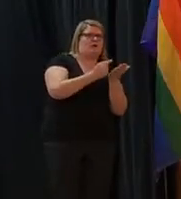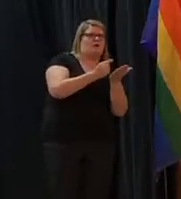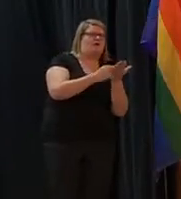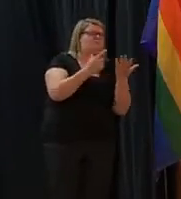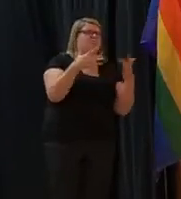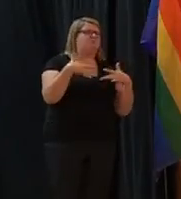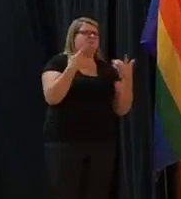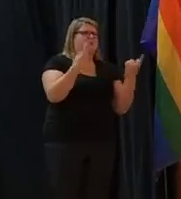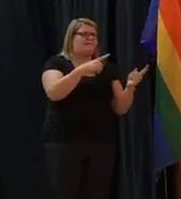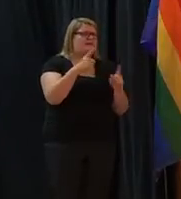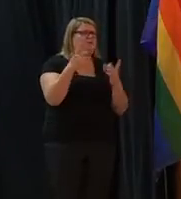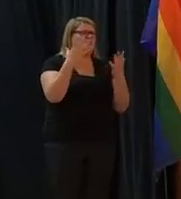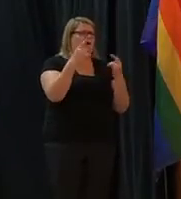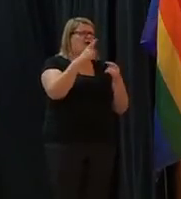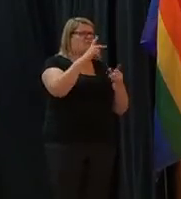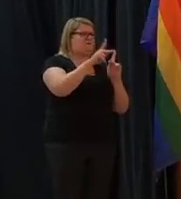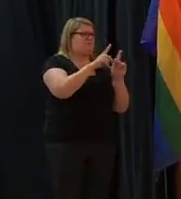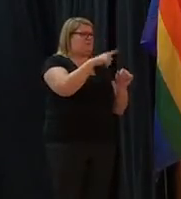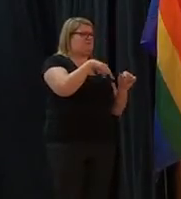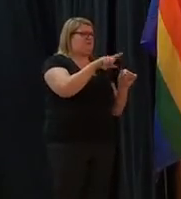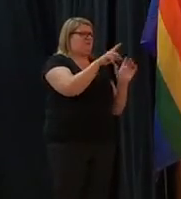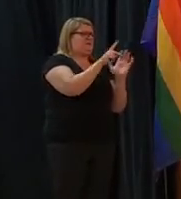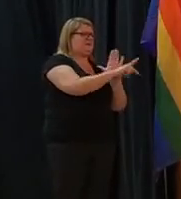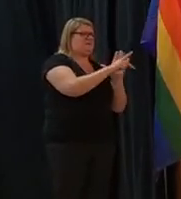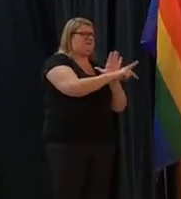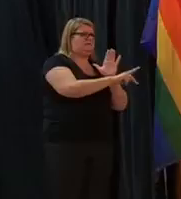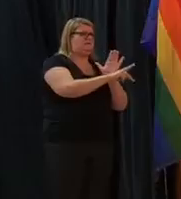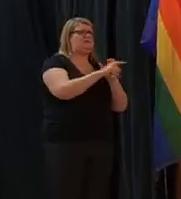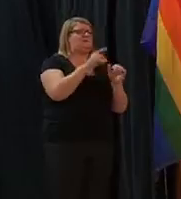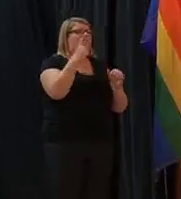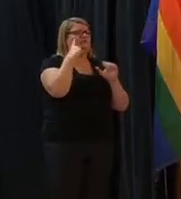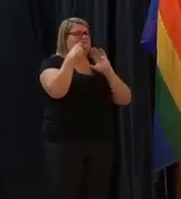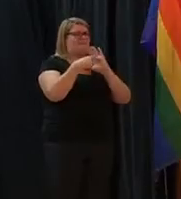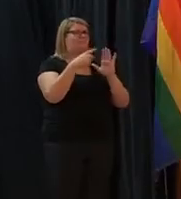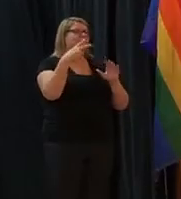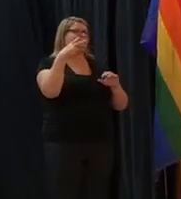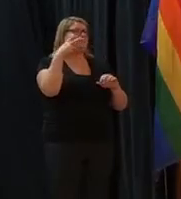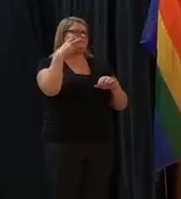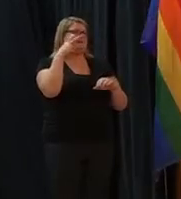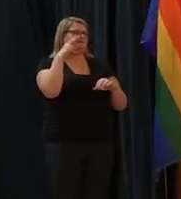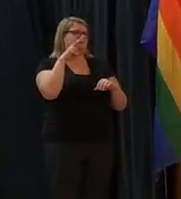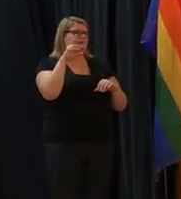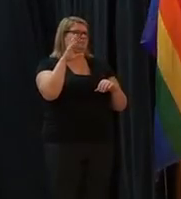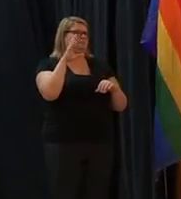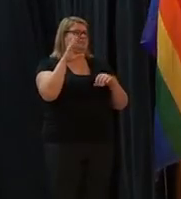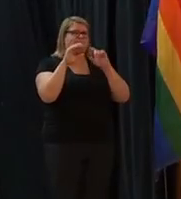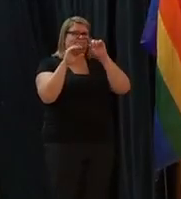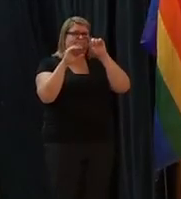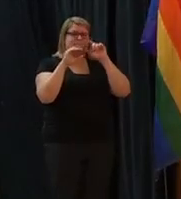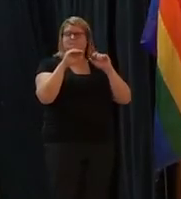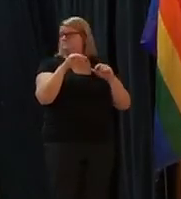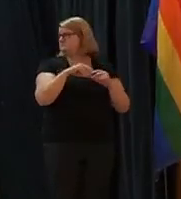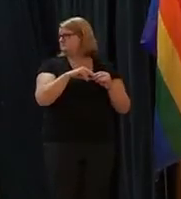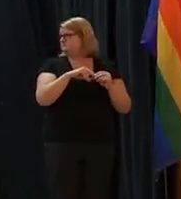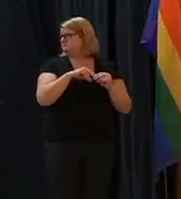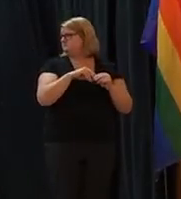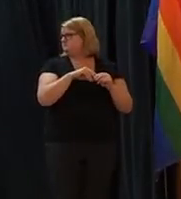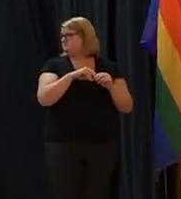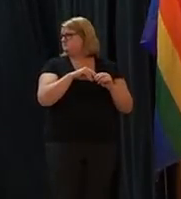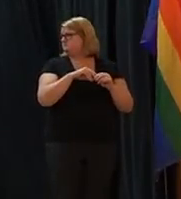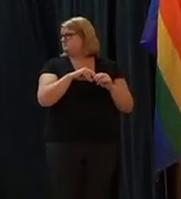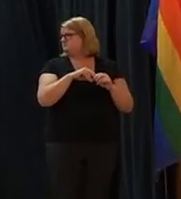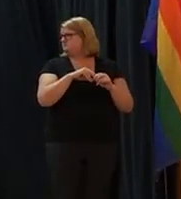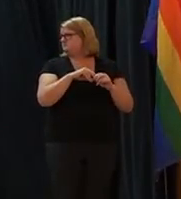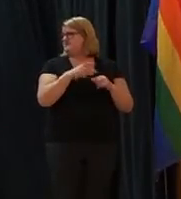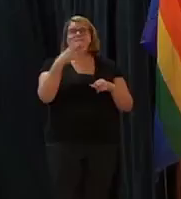are they killing? In Mexico, we had a situation like Orlando, 2 weeks before Orlando. But in Mexico, they